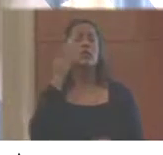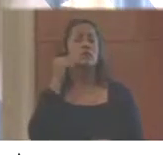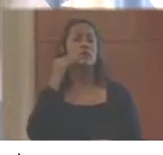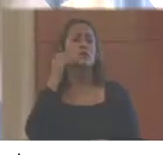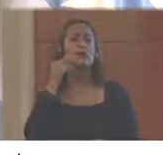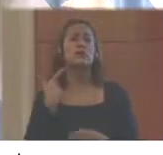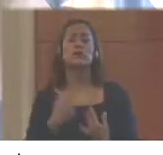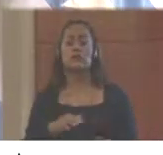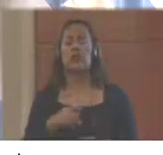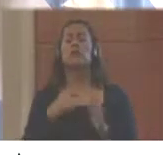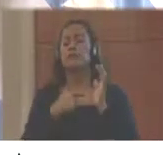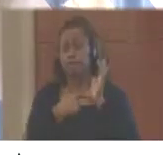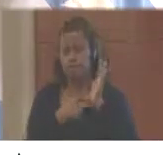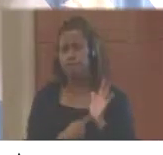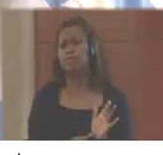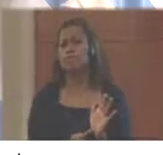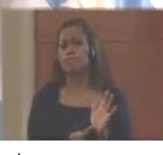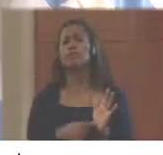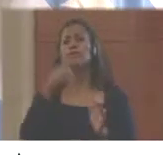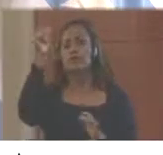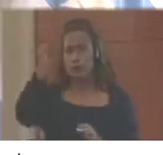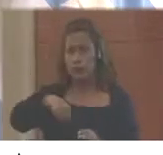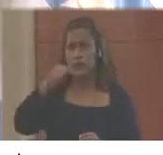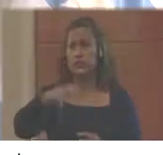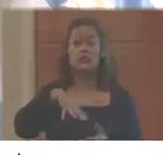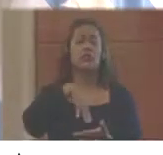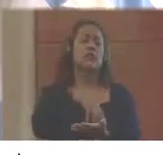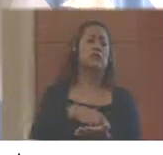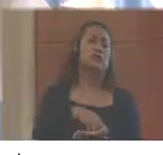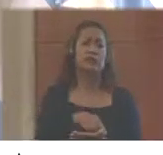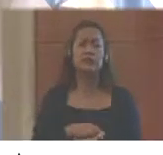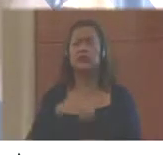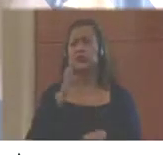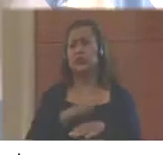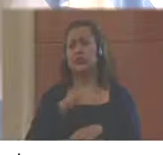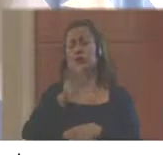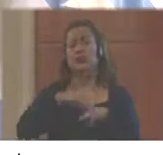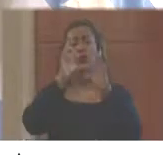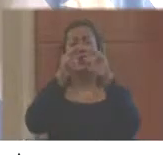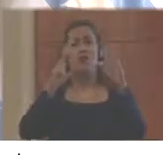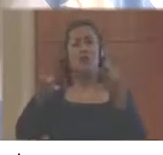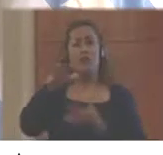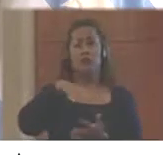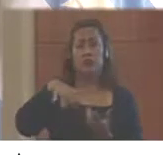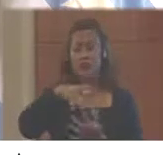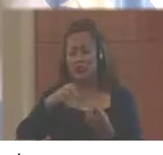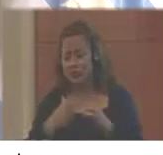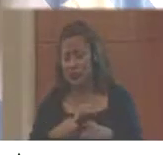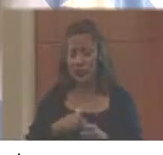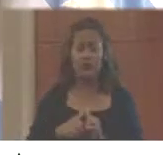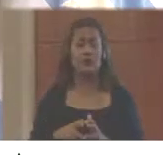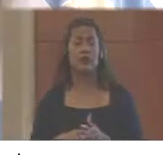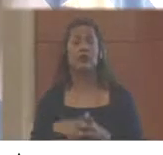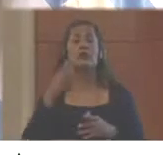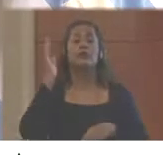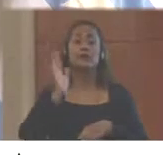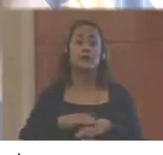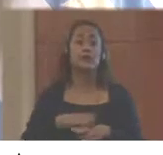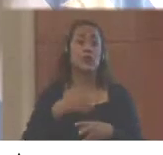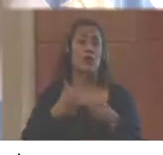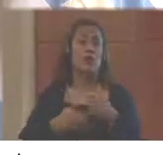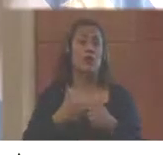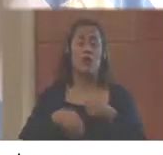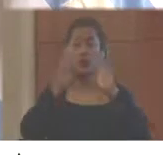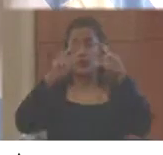from natural or man-made events pose real threats to the society, place significant burden